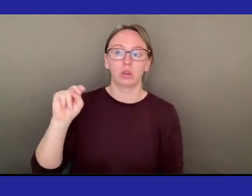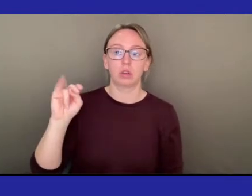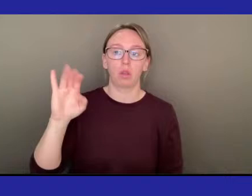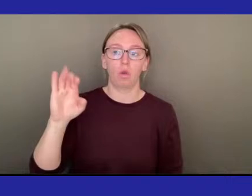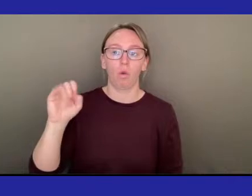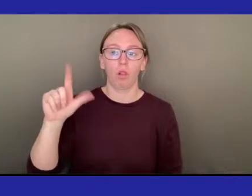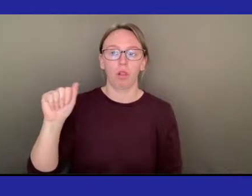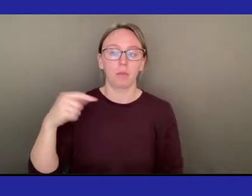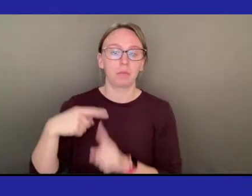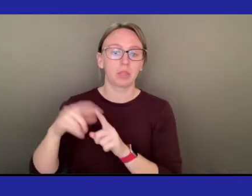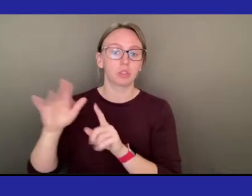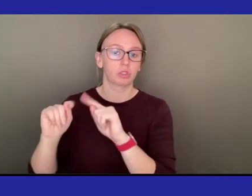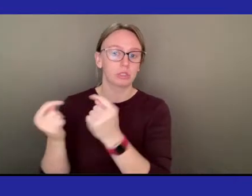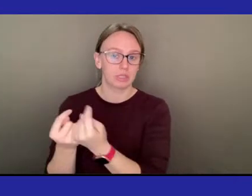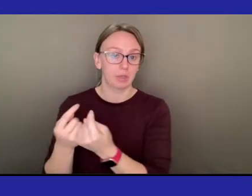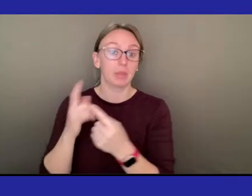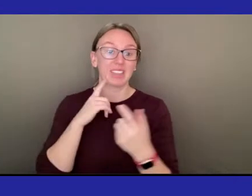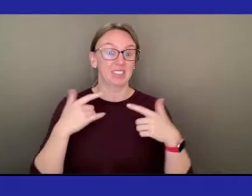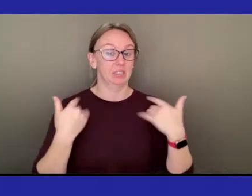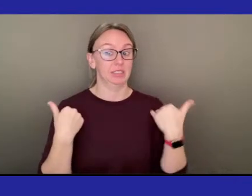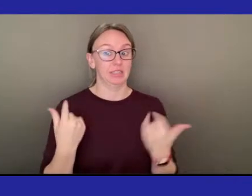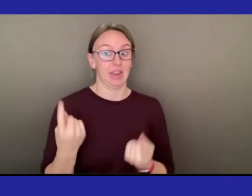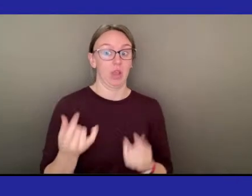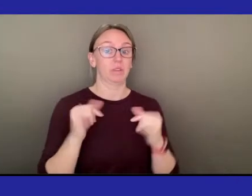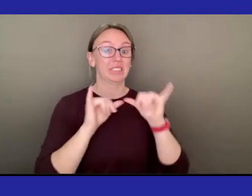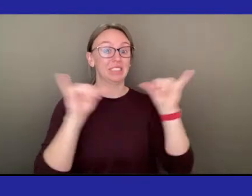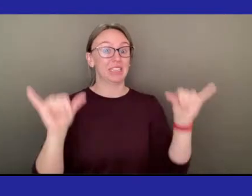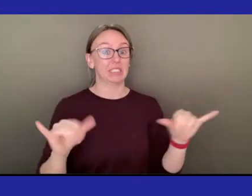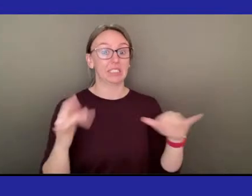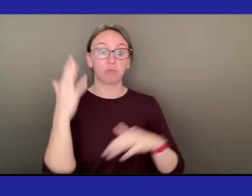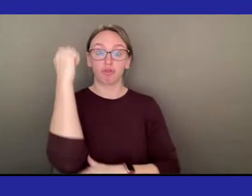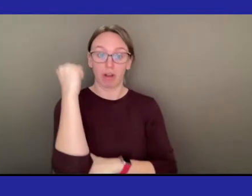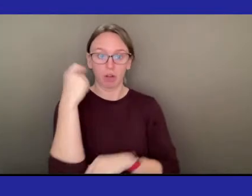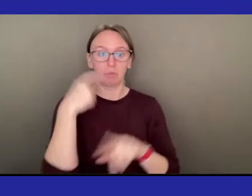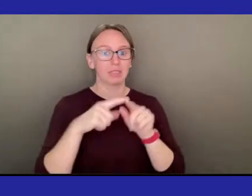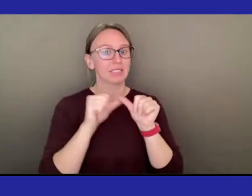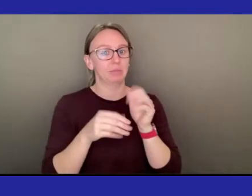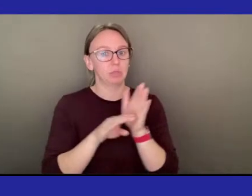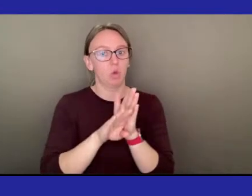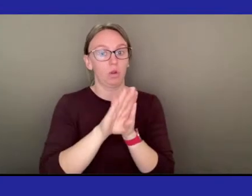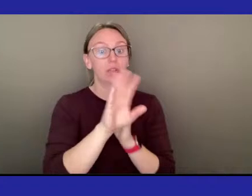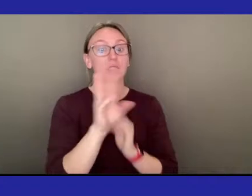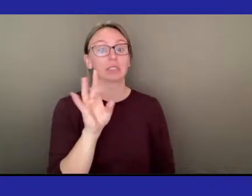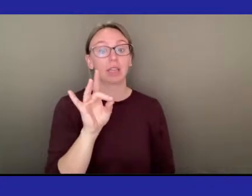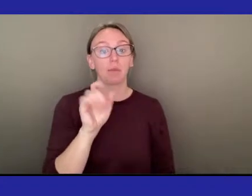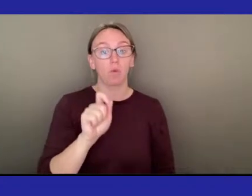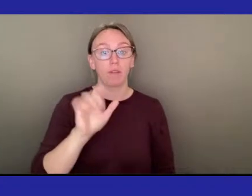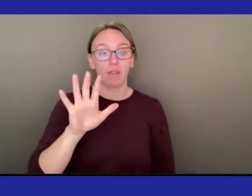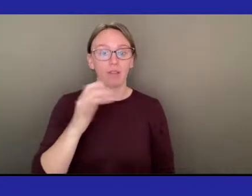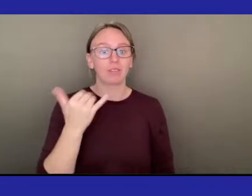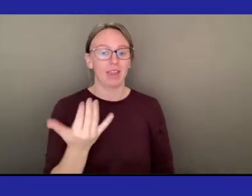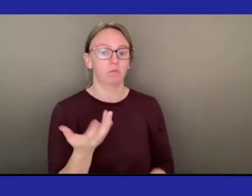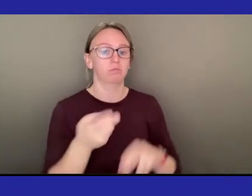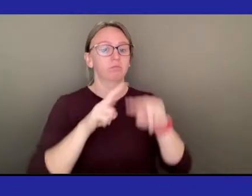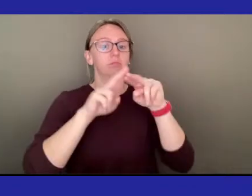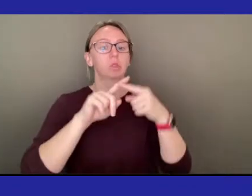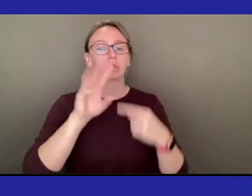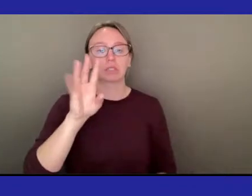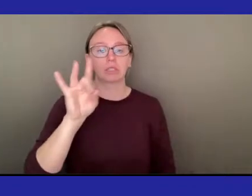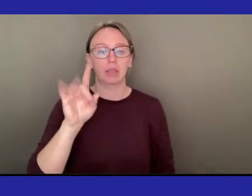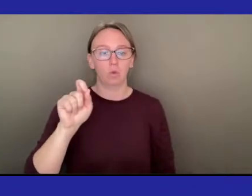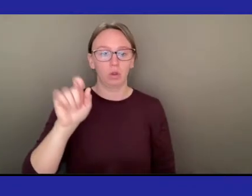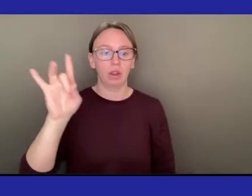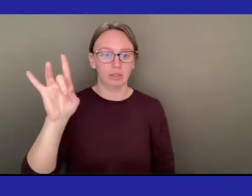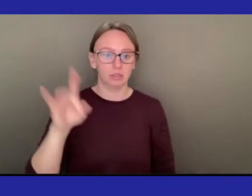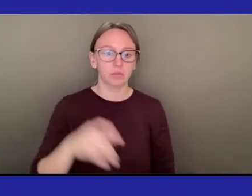a system record and it just keep going up, right? So 68.5, now 68.8. Our percent left without